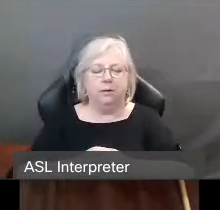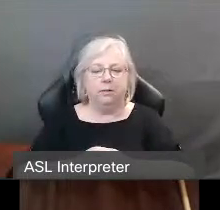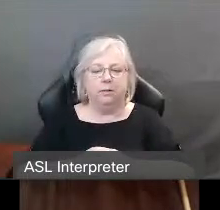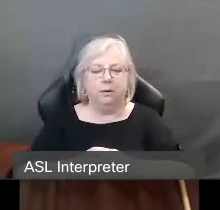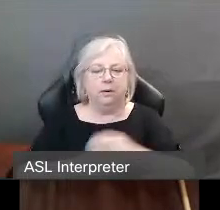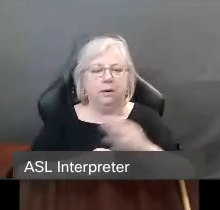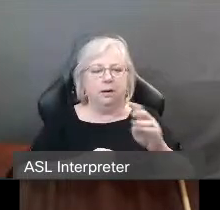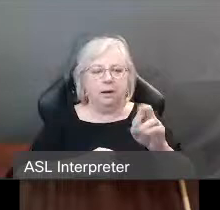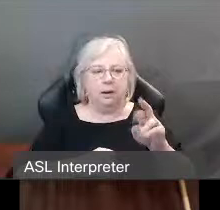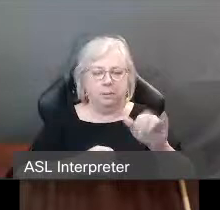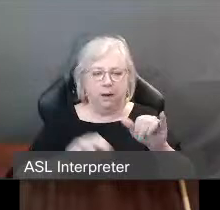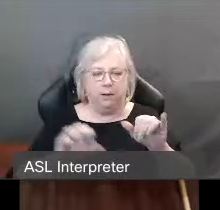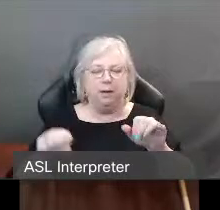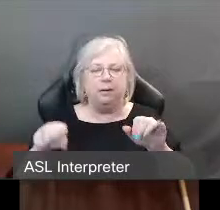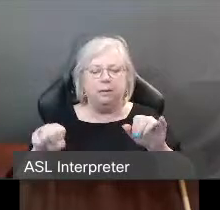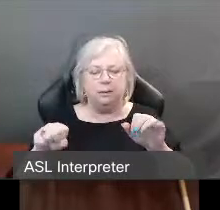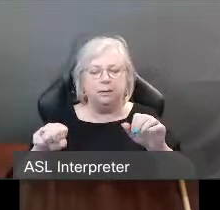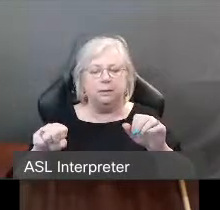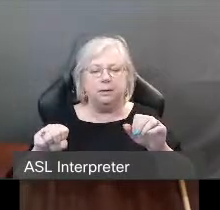Commissioner Barry, Aye.